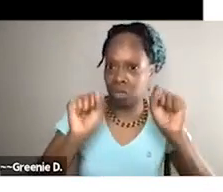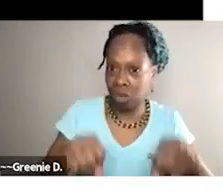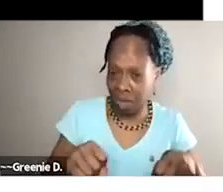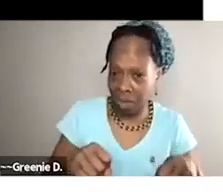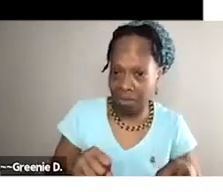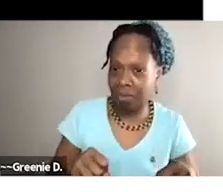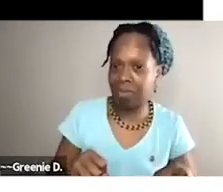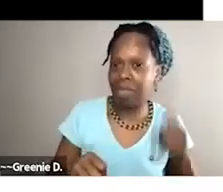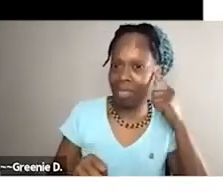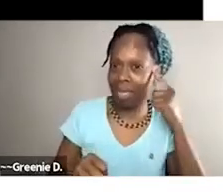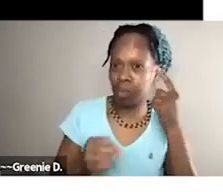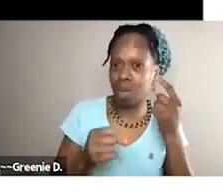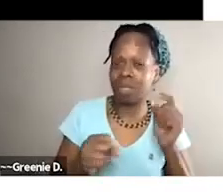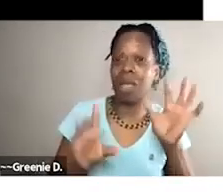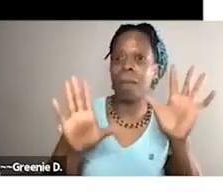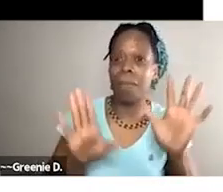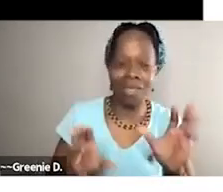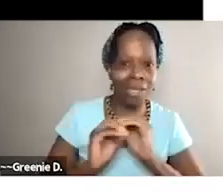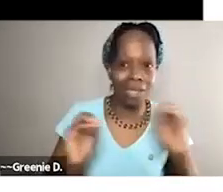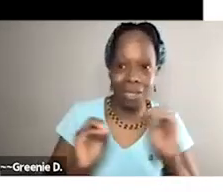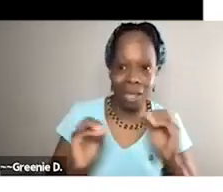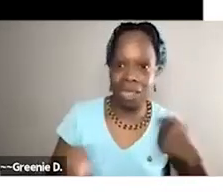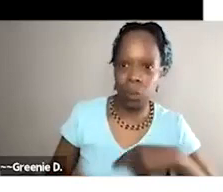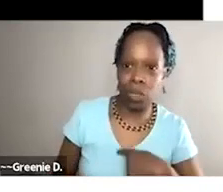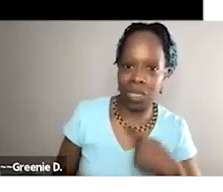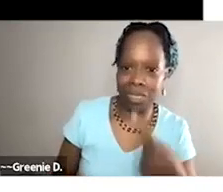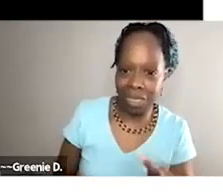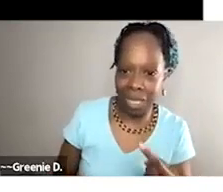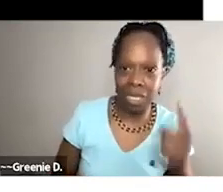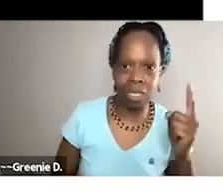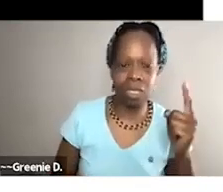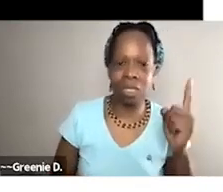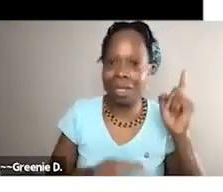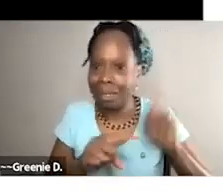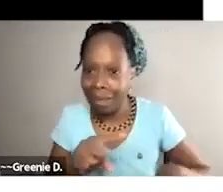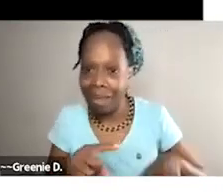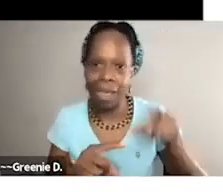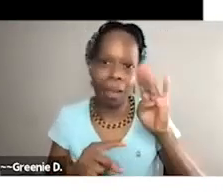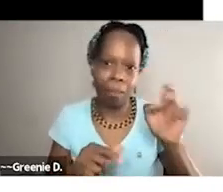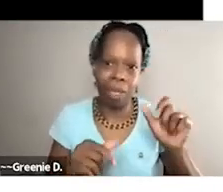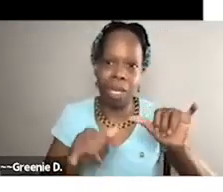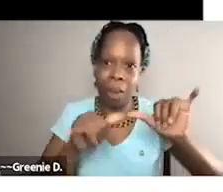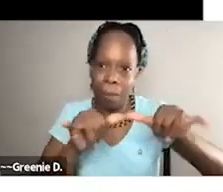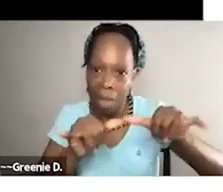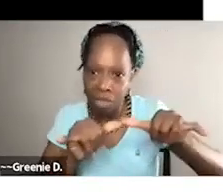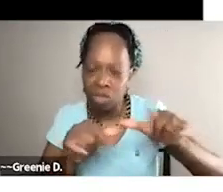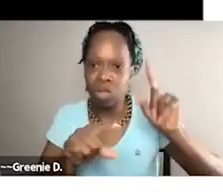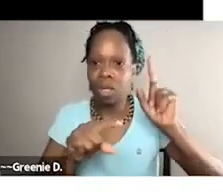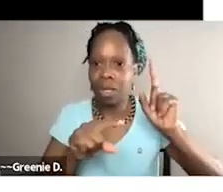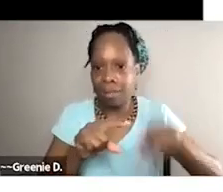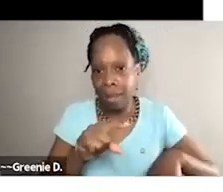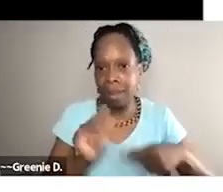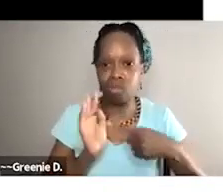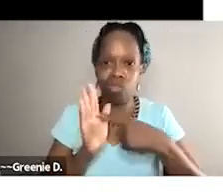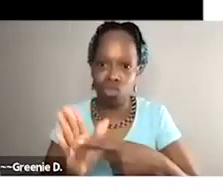saying is something that can't be measured, that can't show change, and that can't show, you know, just